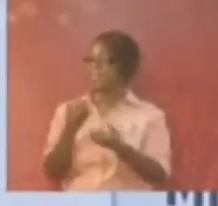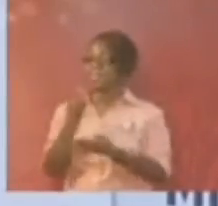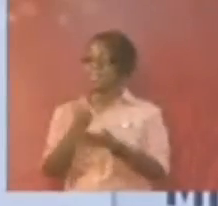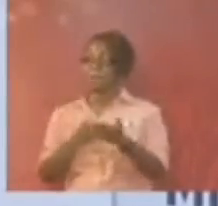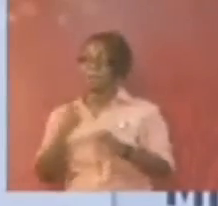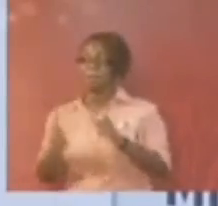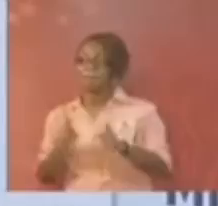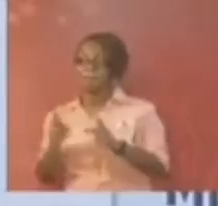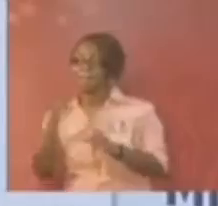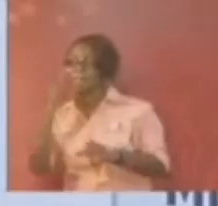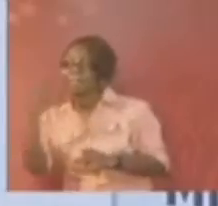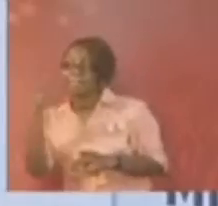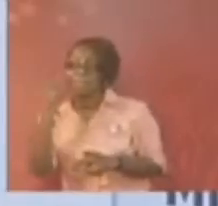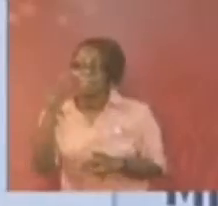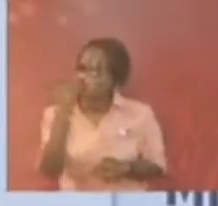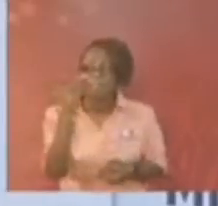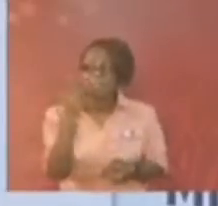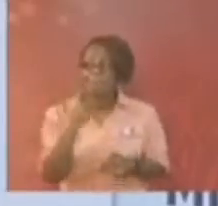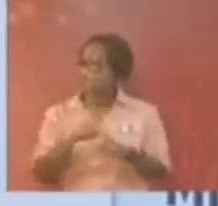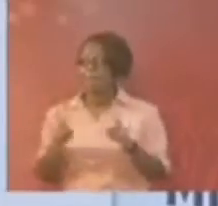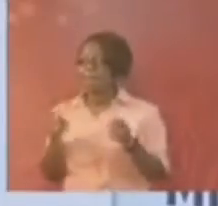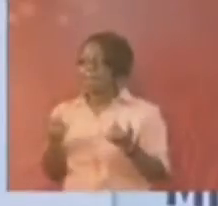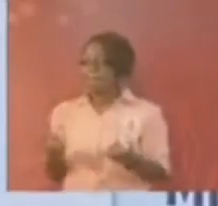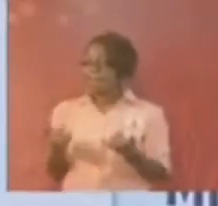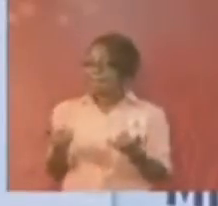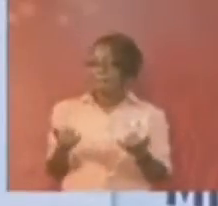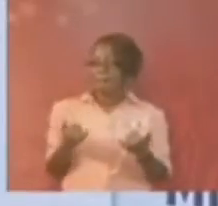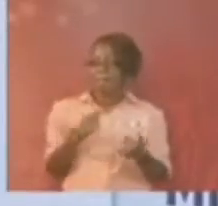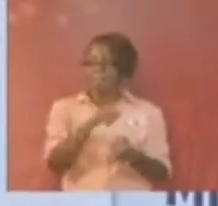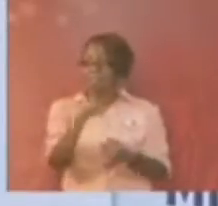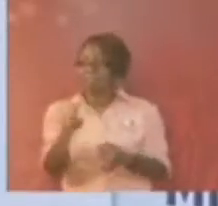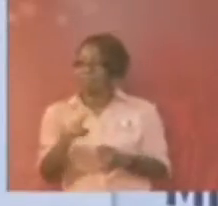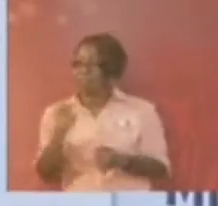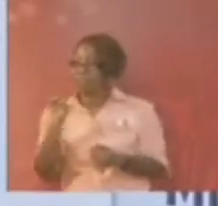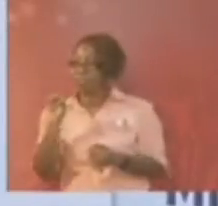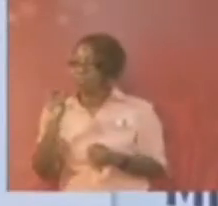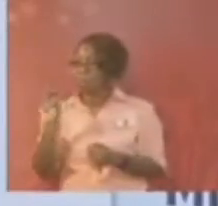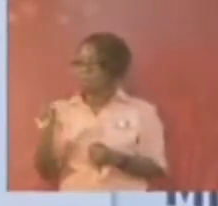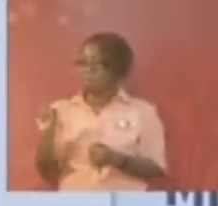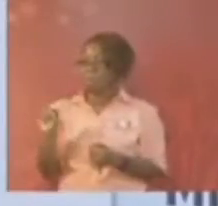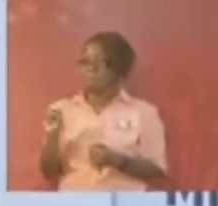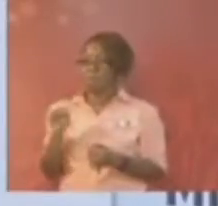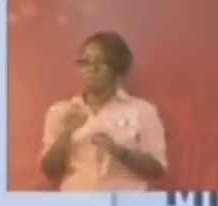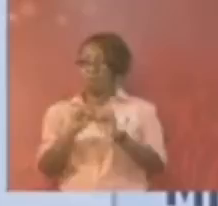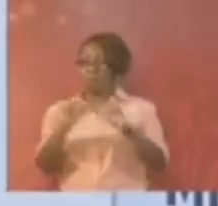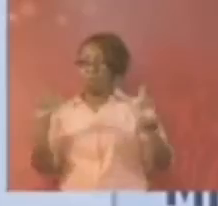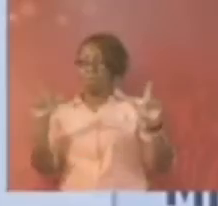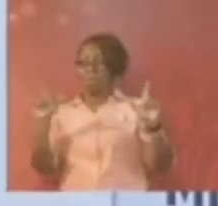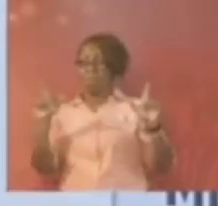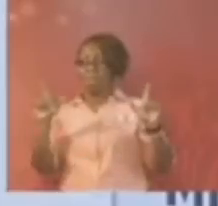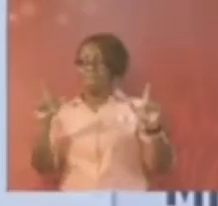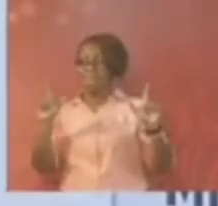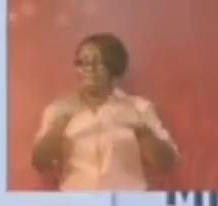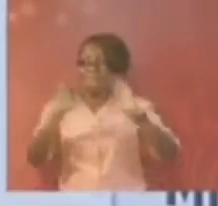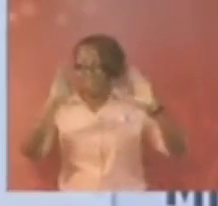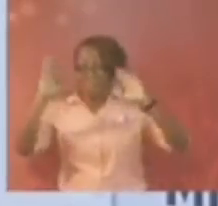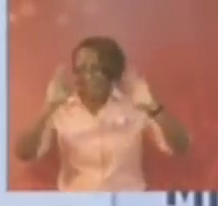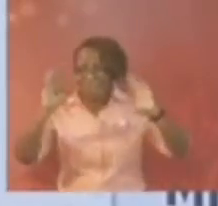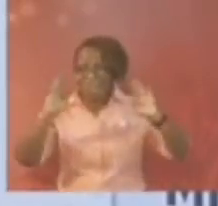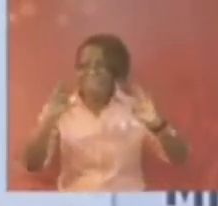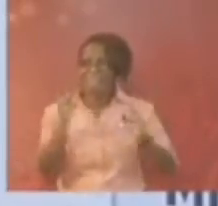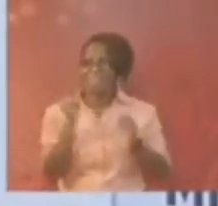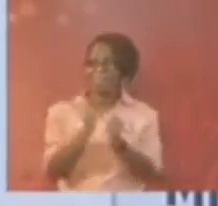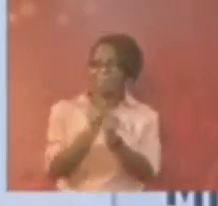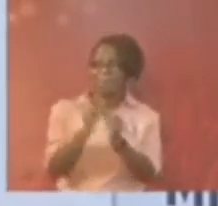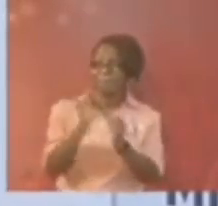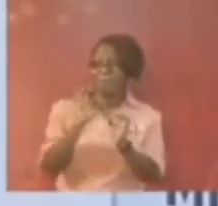that circle using electronic media and incorporating other relatives that you probably have not seen for several Christmases because they